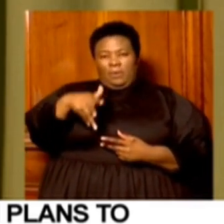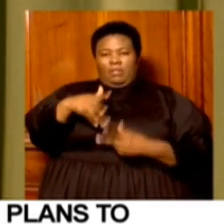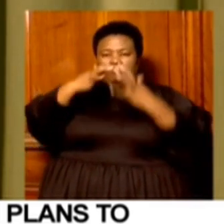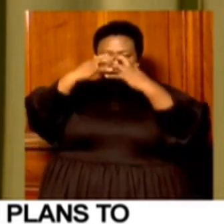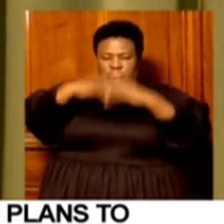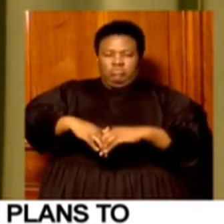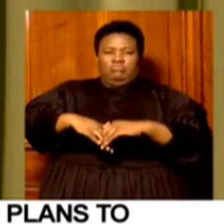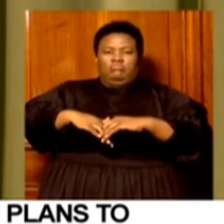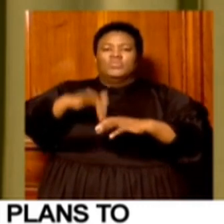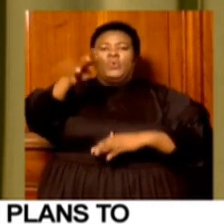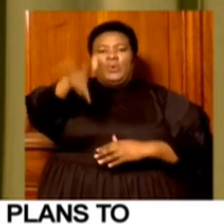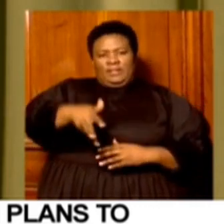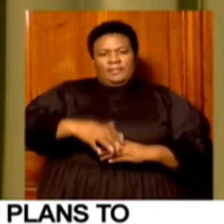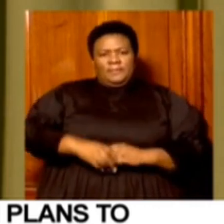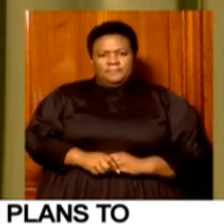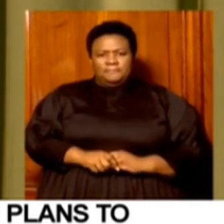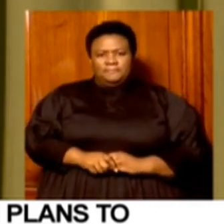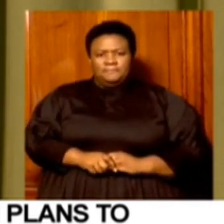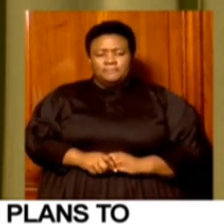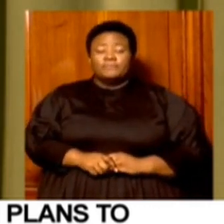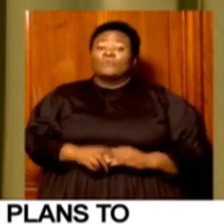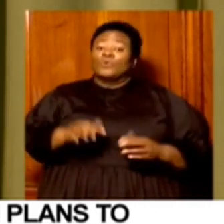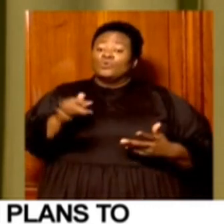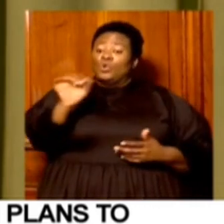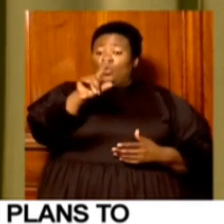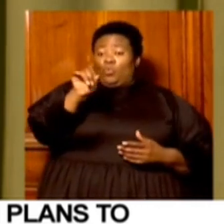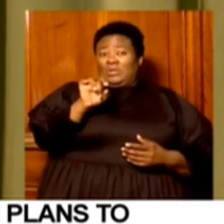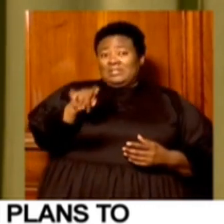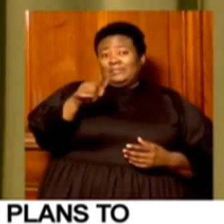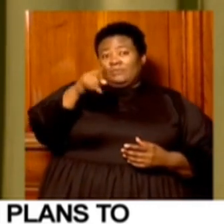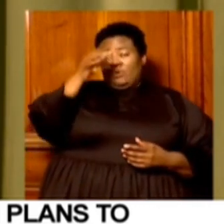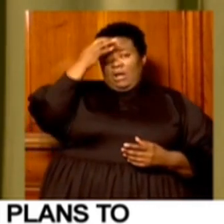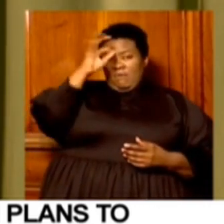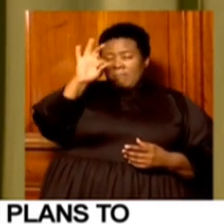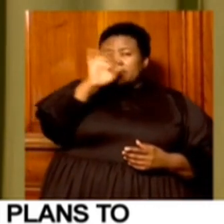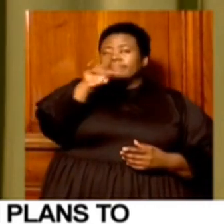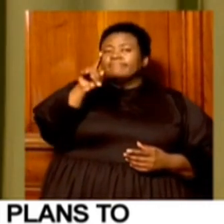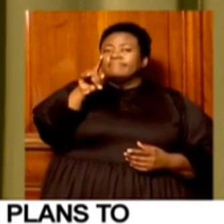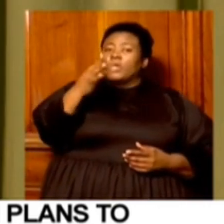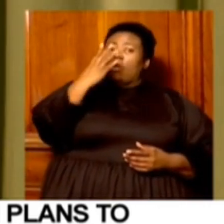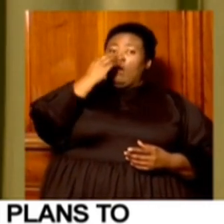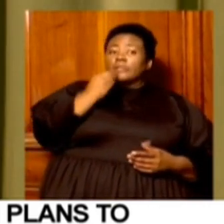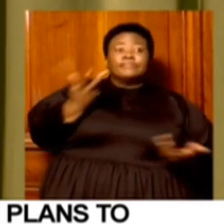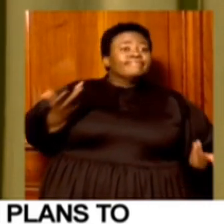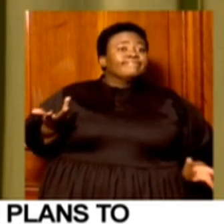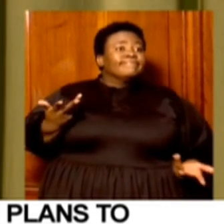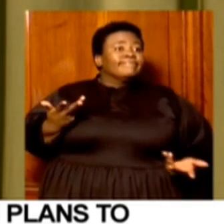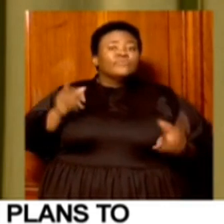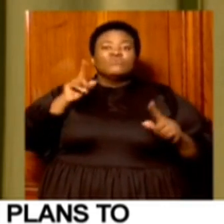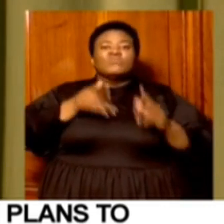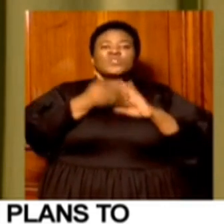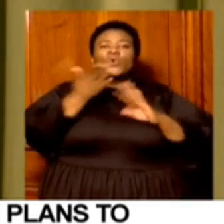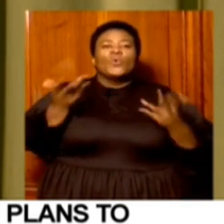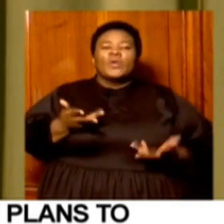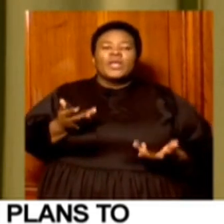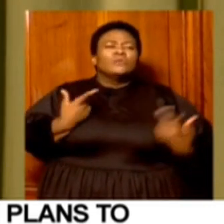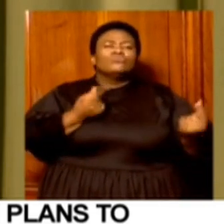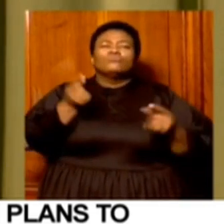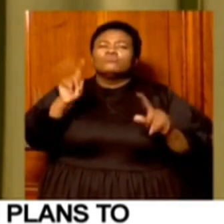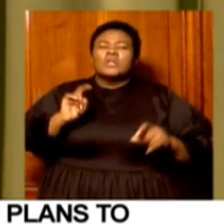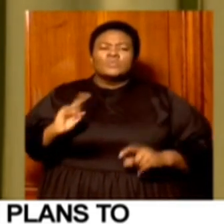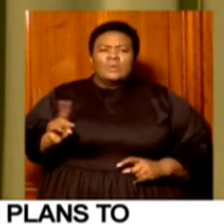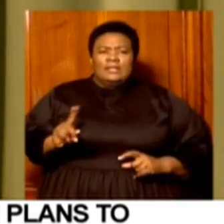the reality. And the question they place before government is that, where should we go? And it is well recorded